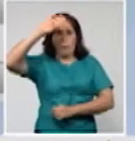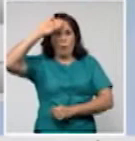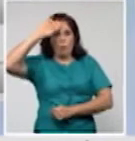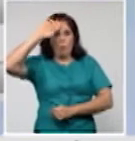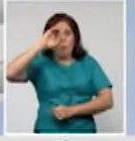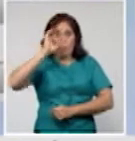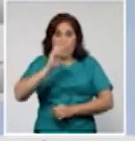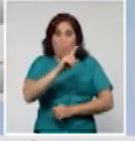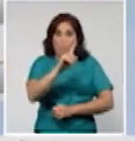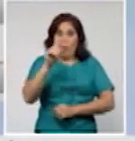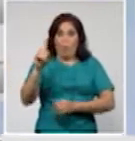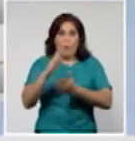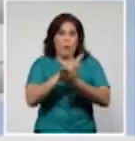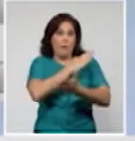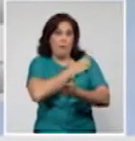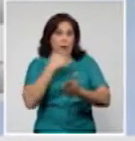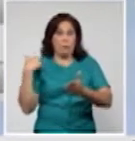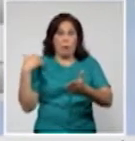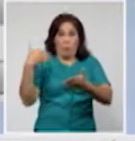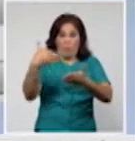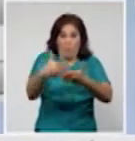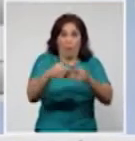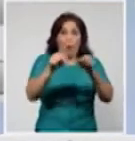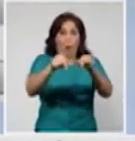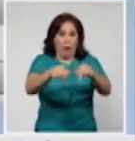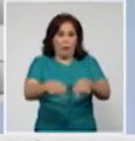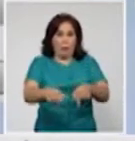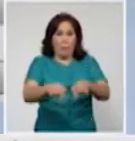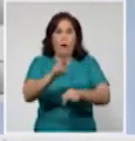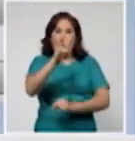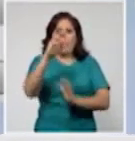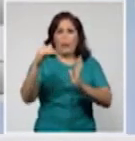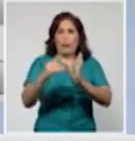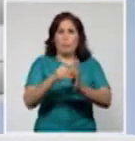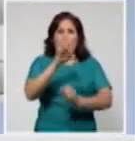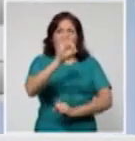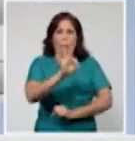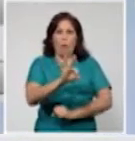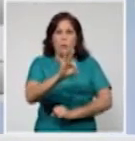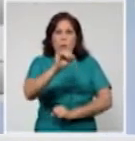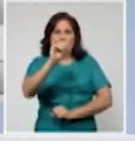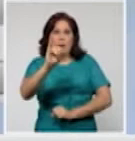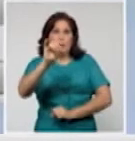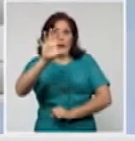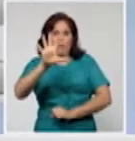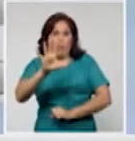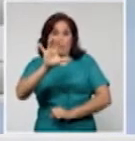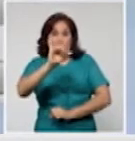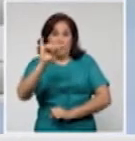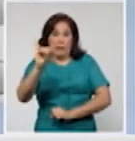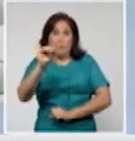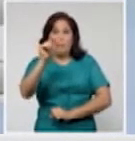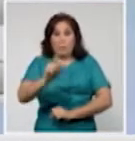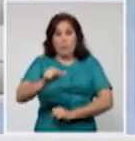the total number of samples processed in the entire country since the pandemic began to